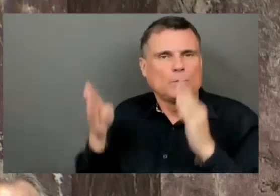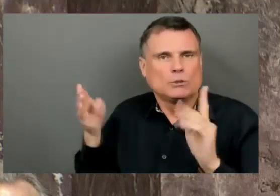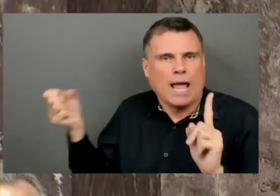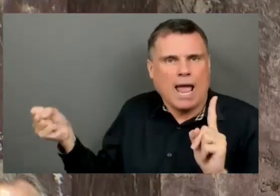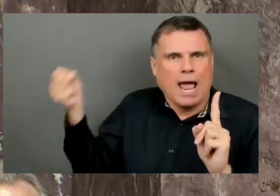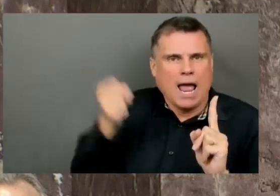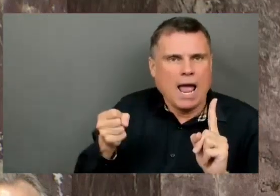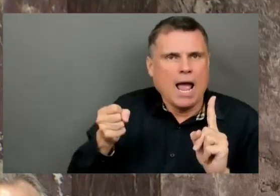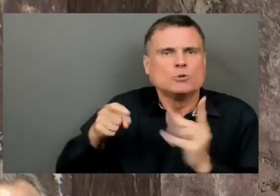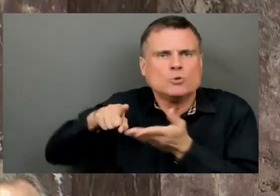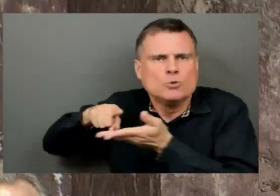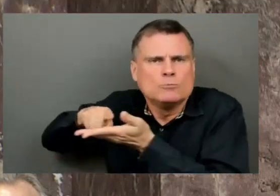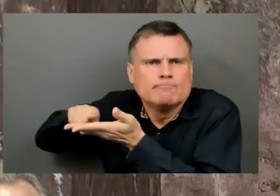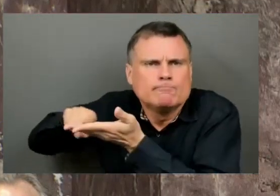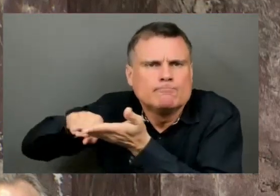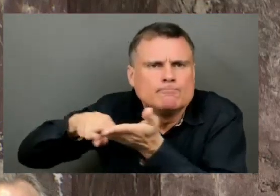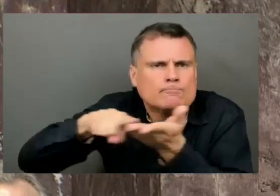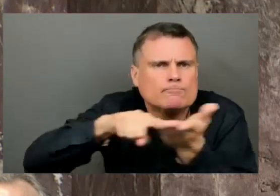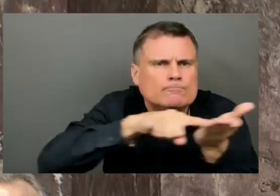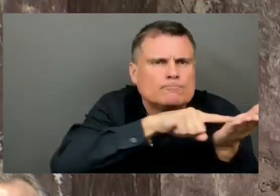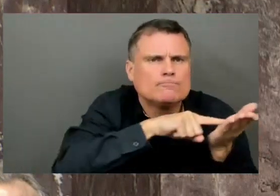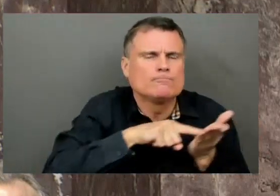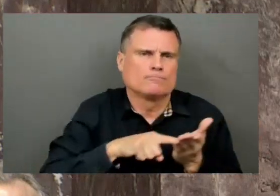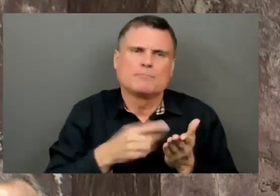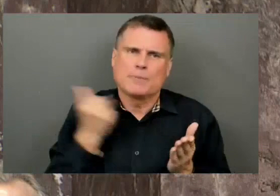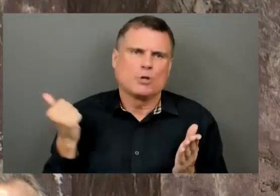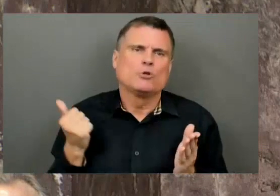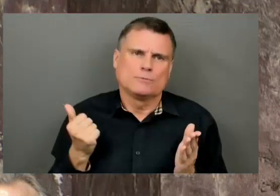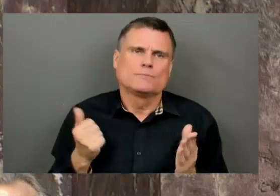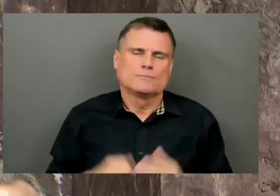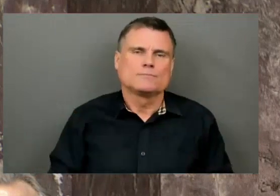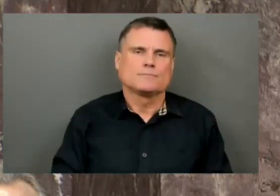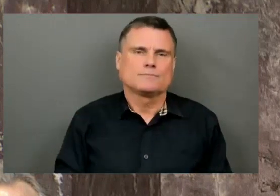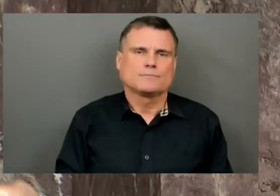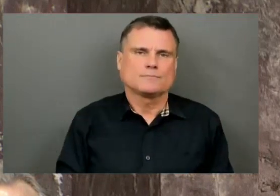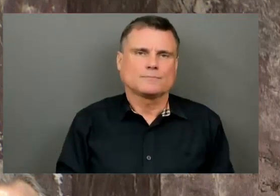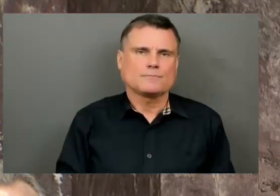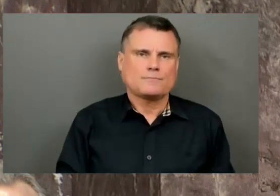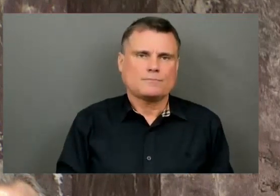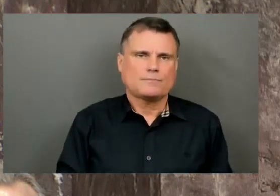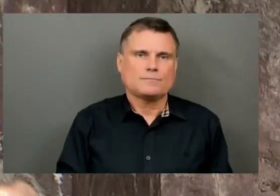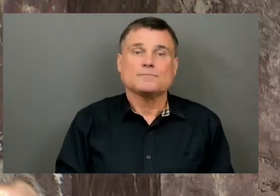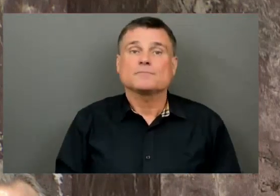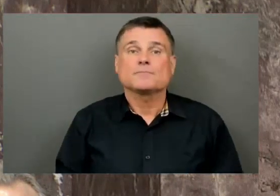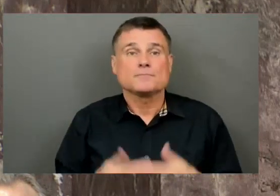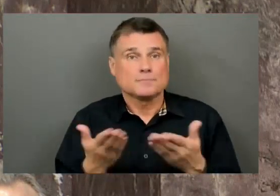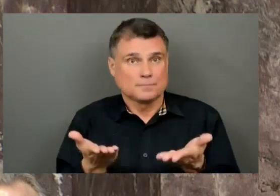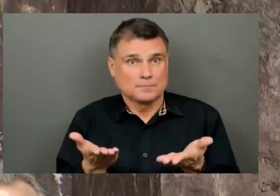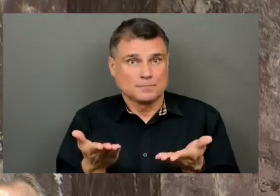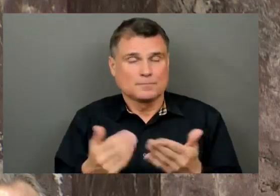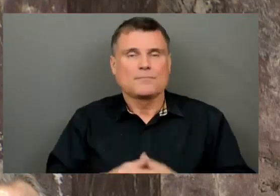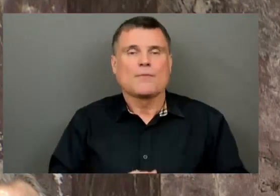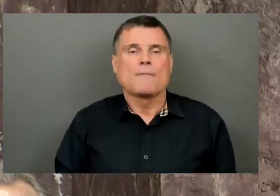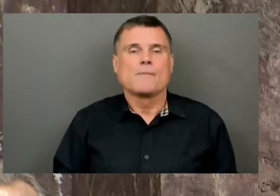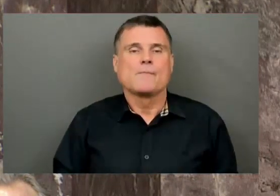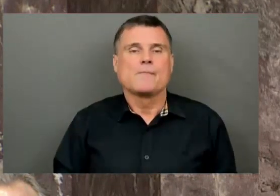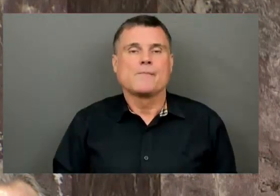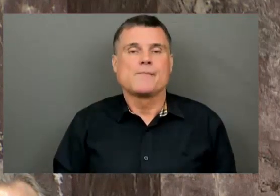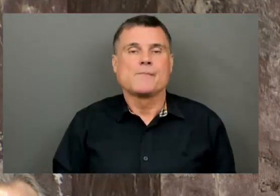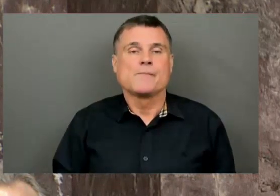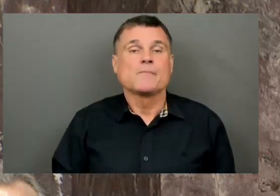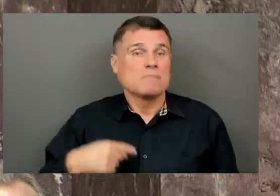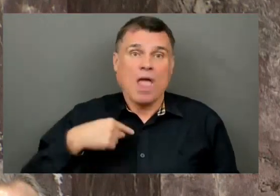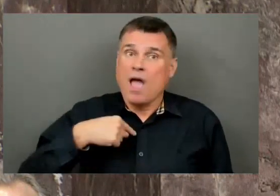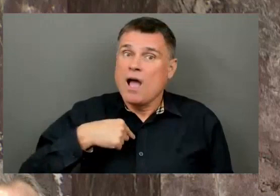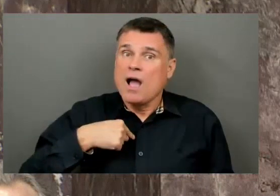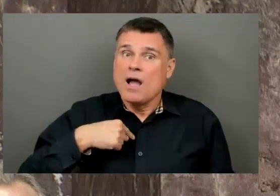I think what British Columbians see in our Premier is someone who's committed to